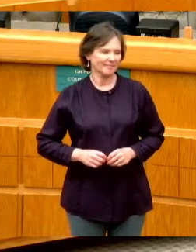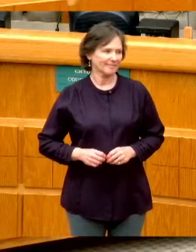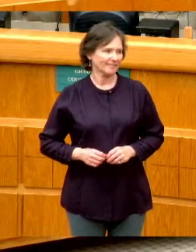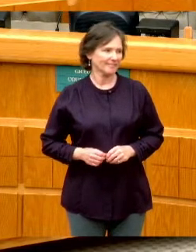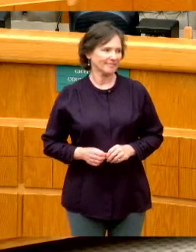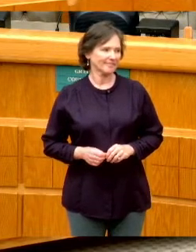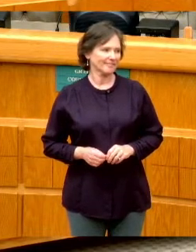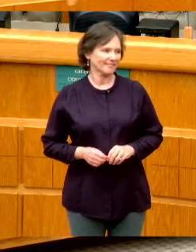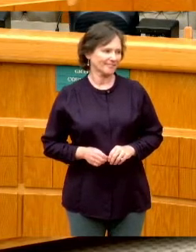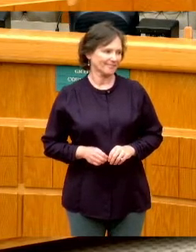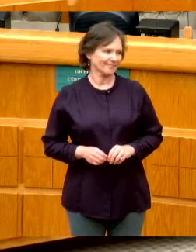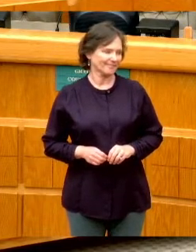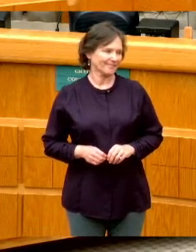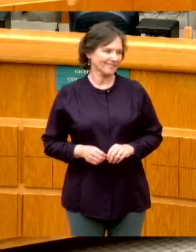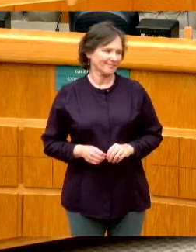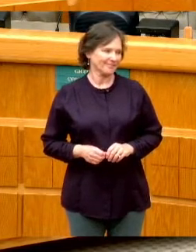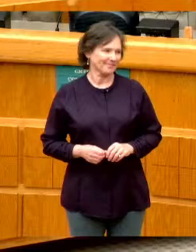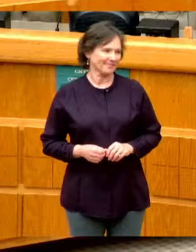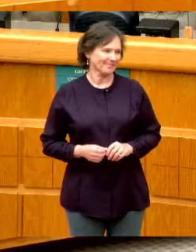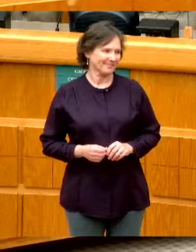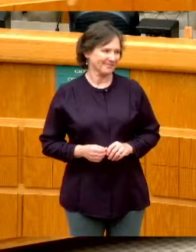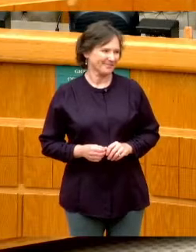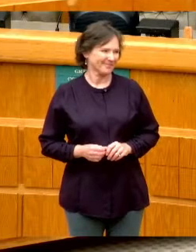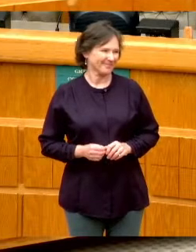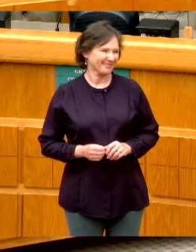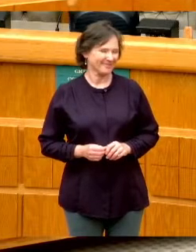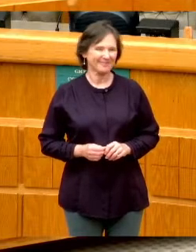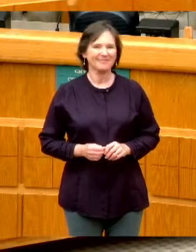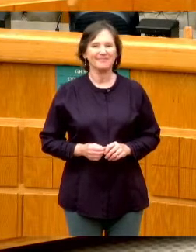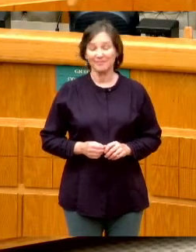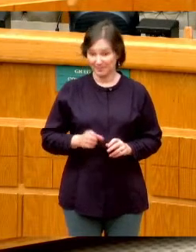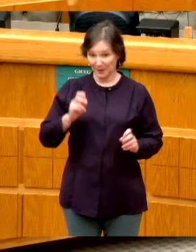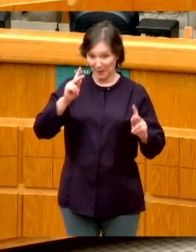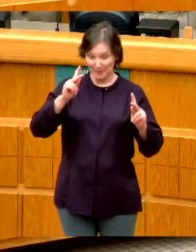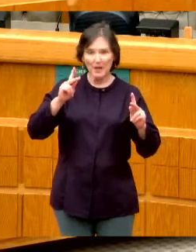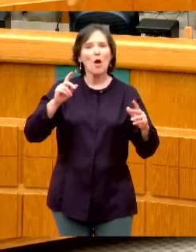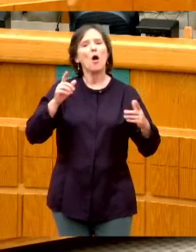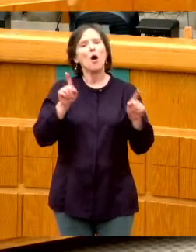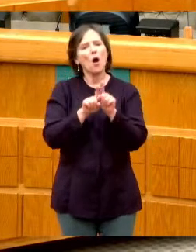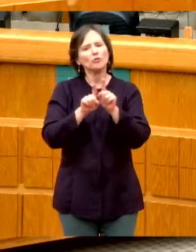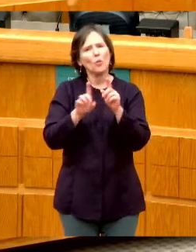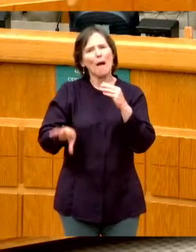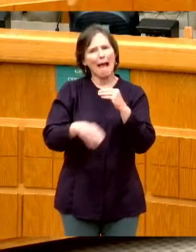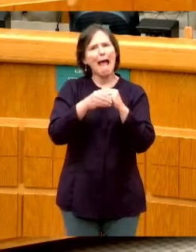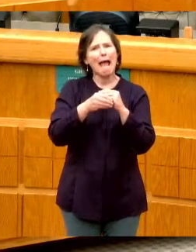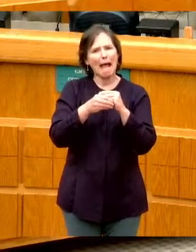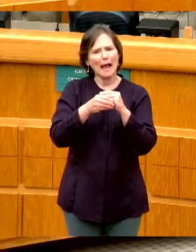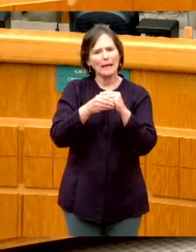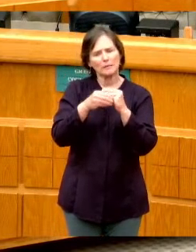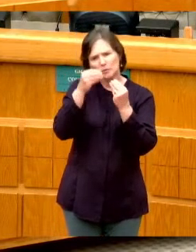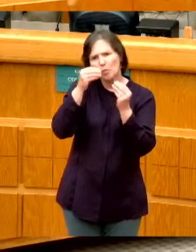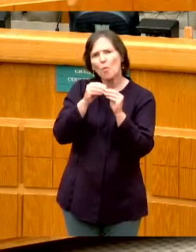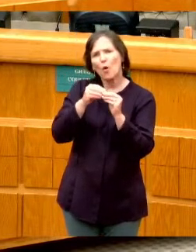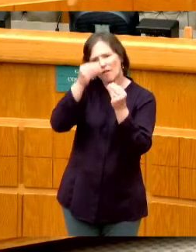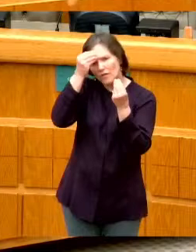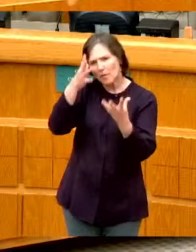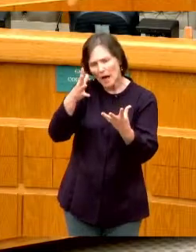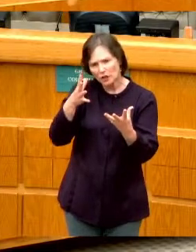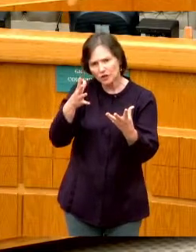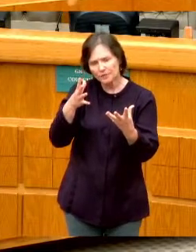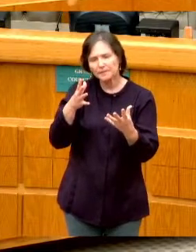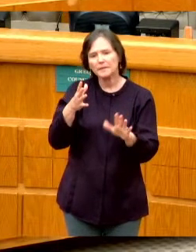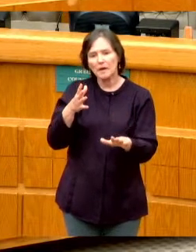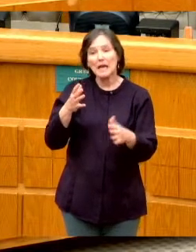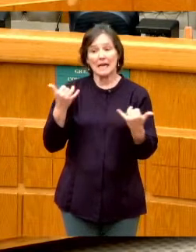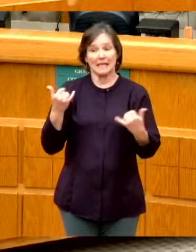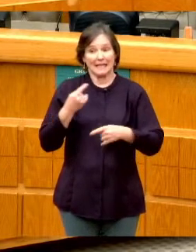que continuamos estas clínicas de vacunación. Okay, and I'd like to add an update to one of the statements I just made. So today